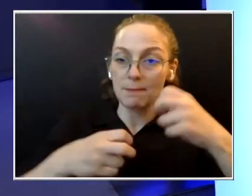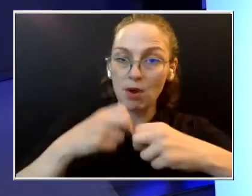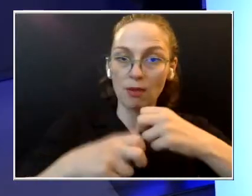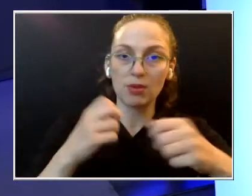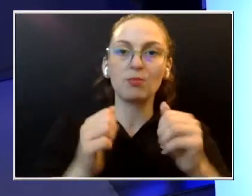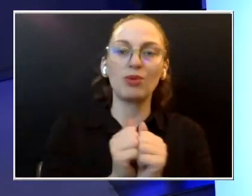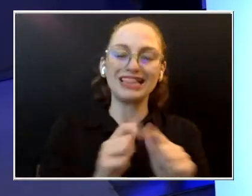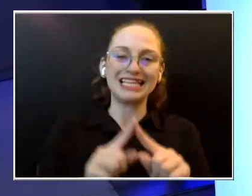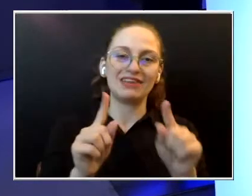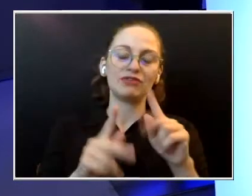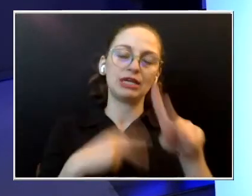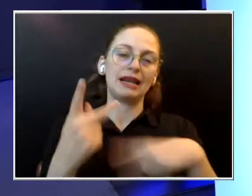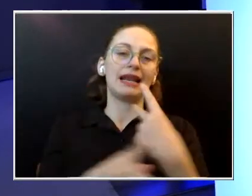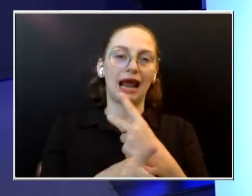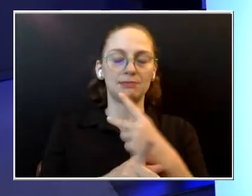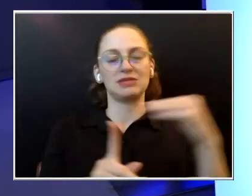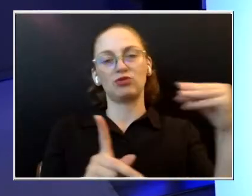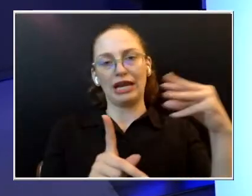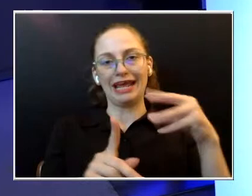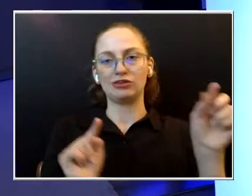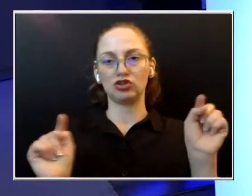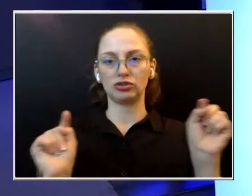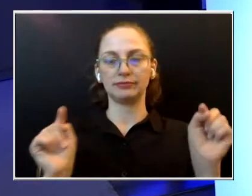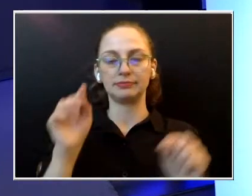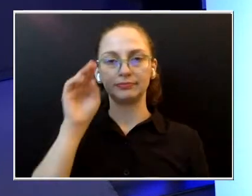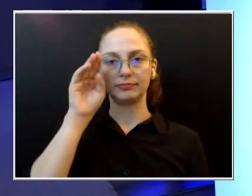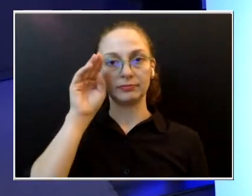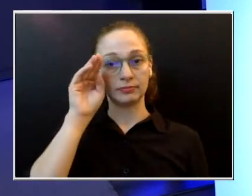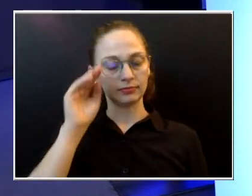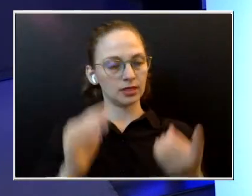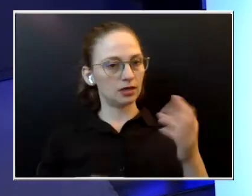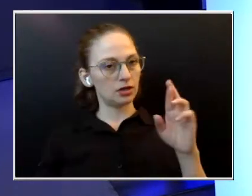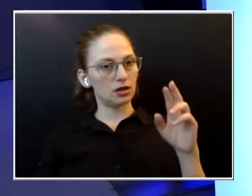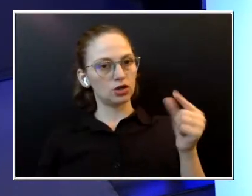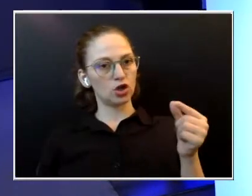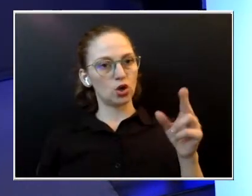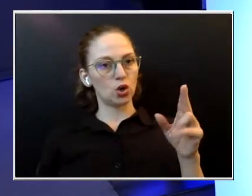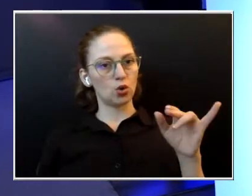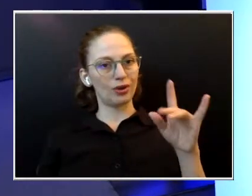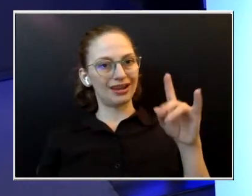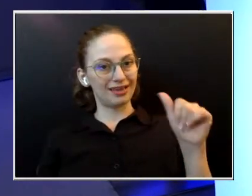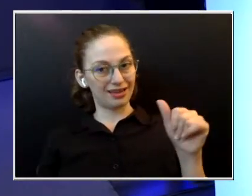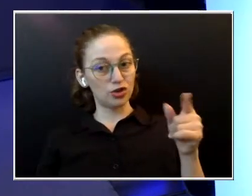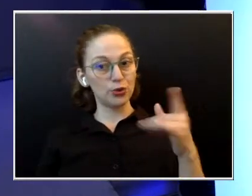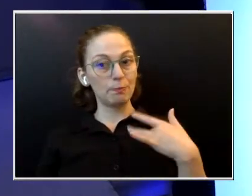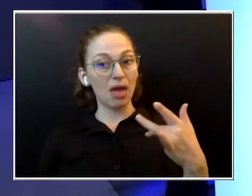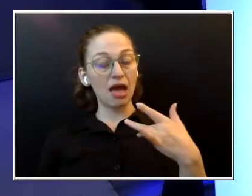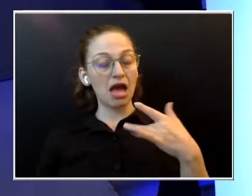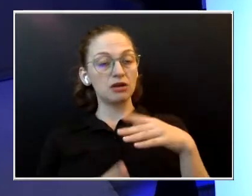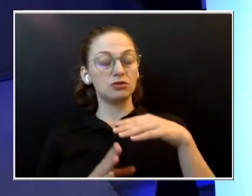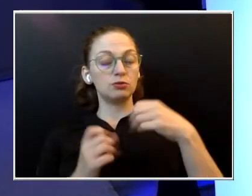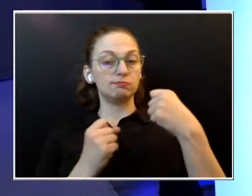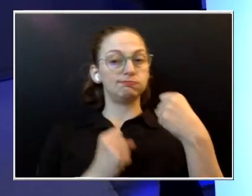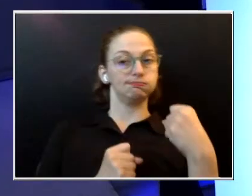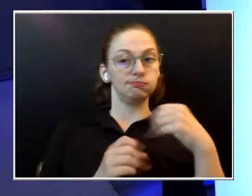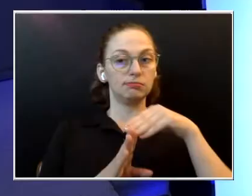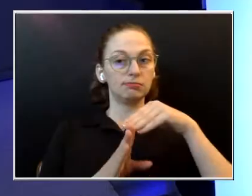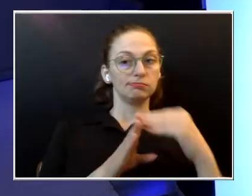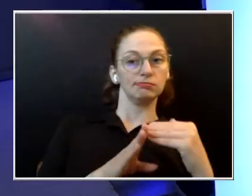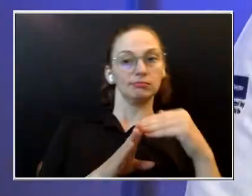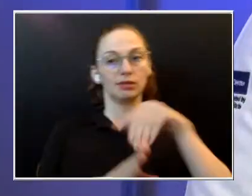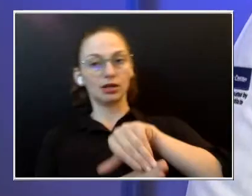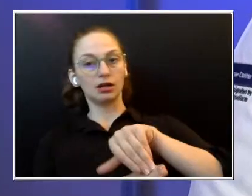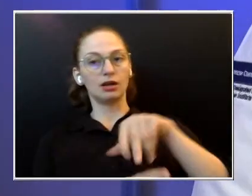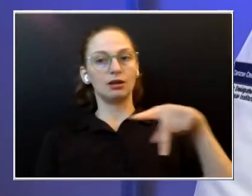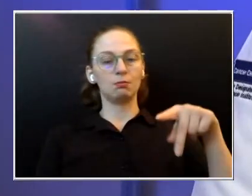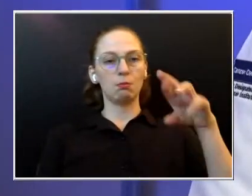you look at that whole story, where does your heart lie? More protonish or more photonish? I mean, my heart lies with the patient. Obviously,